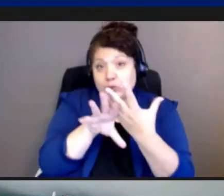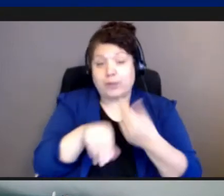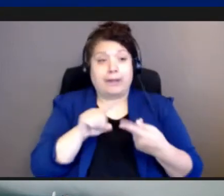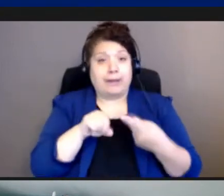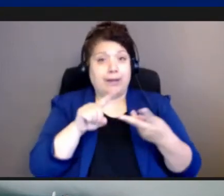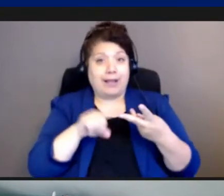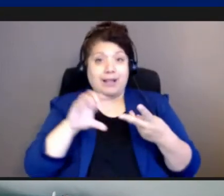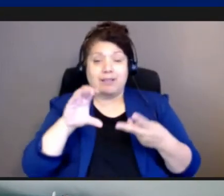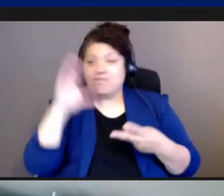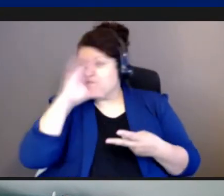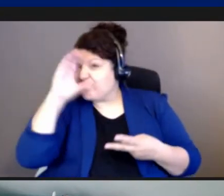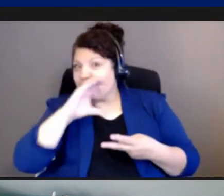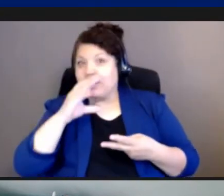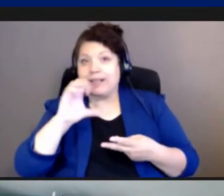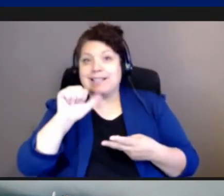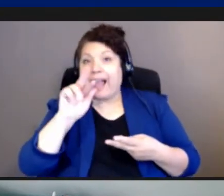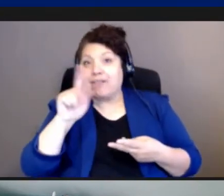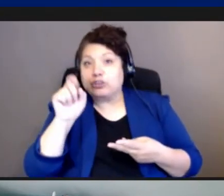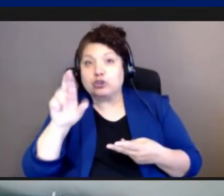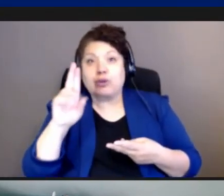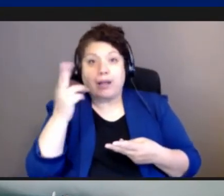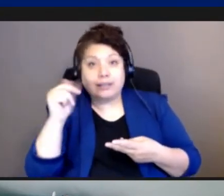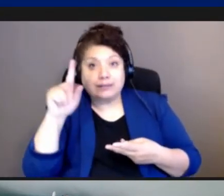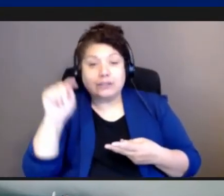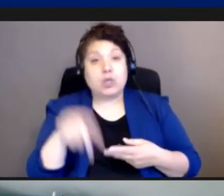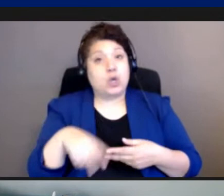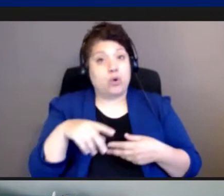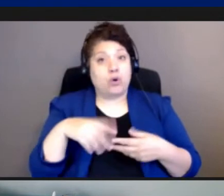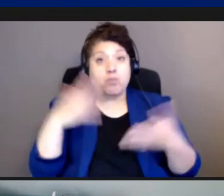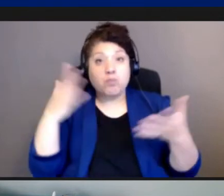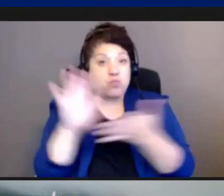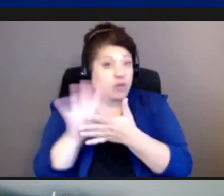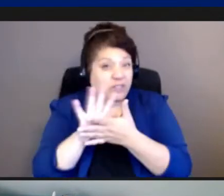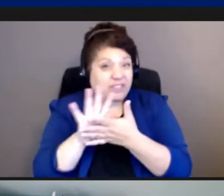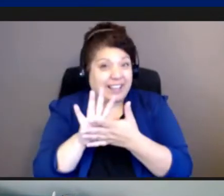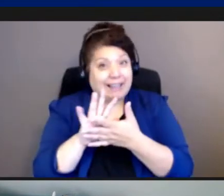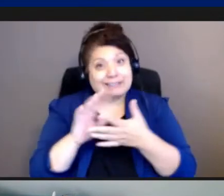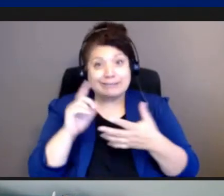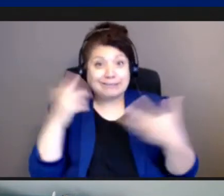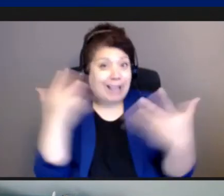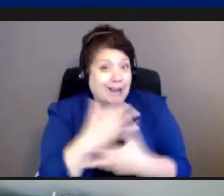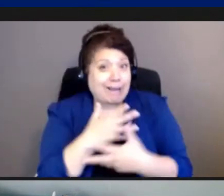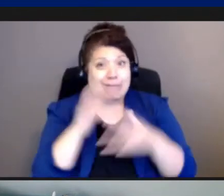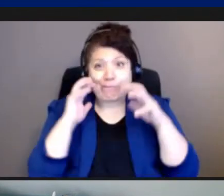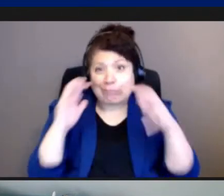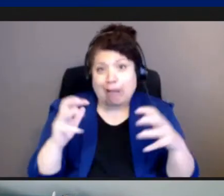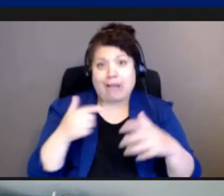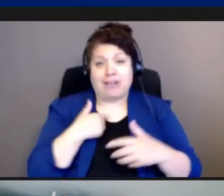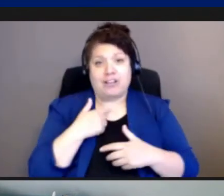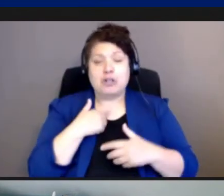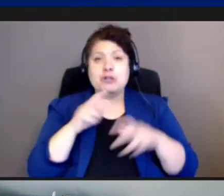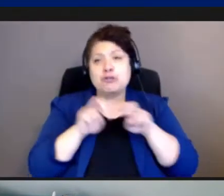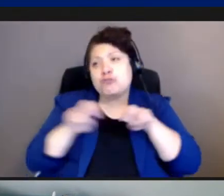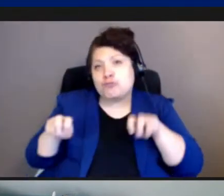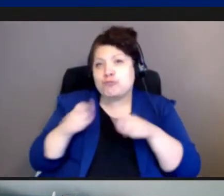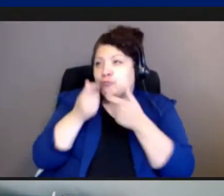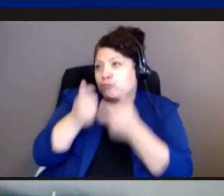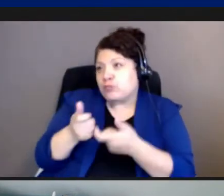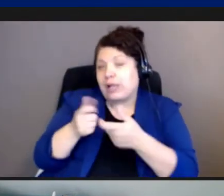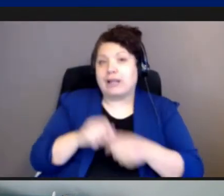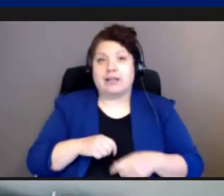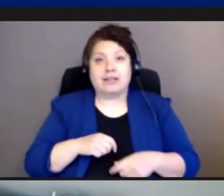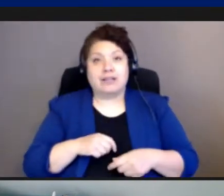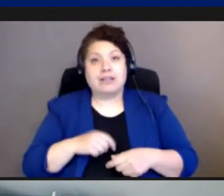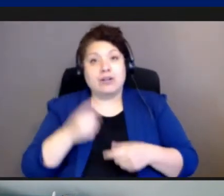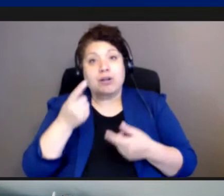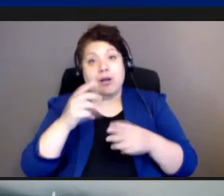with your kids, watching a scary movie, pumpkin carving, all those sorts of things are extremely